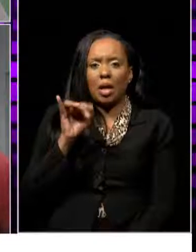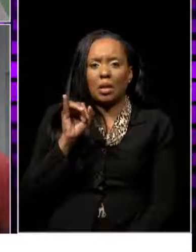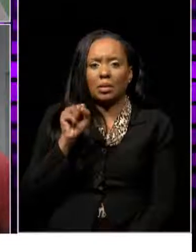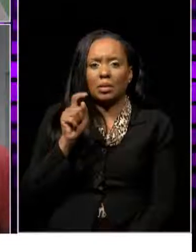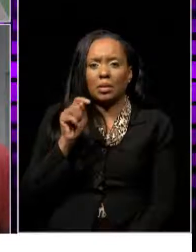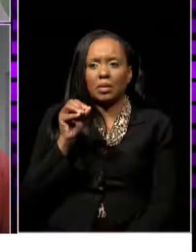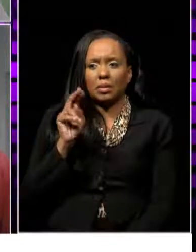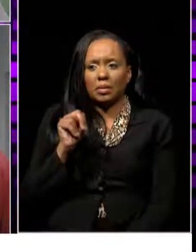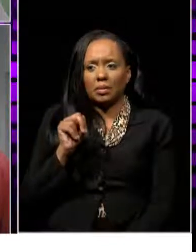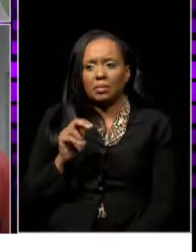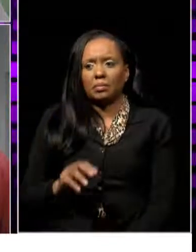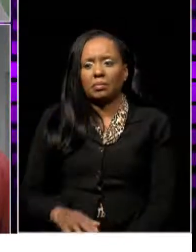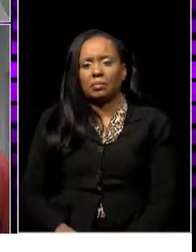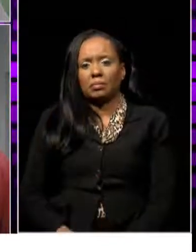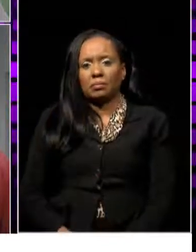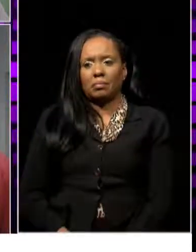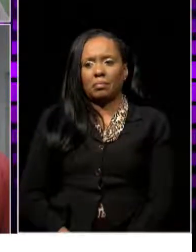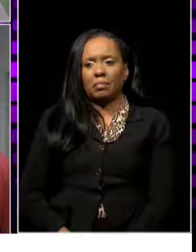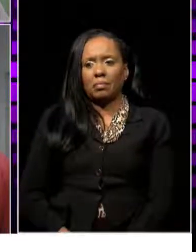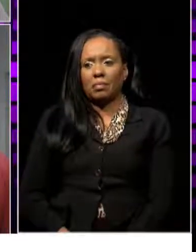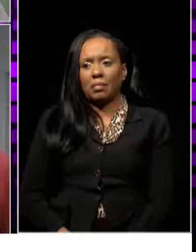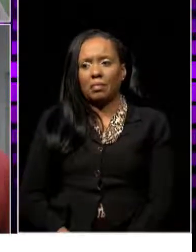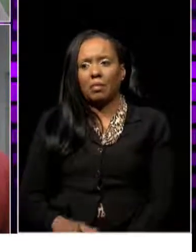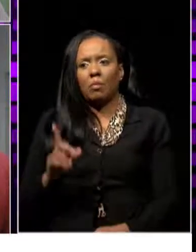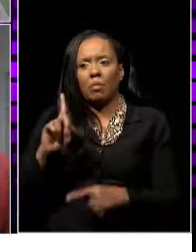put down the equipment they're using, it will be a projector.